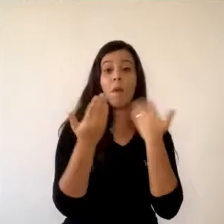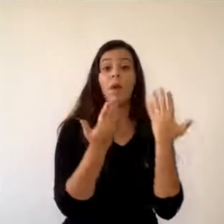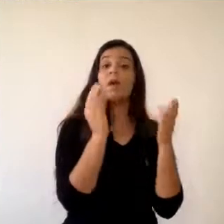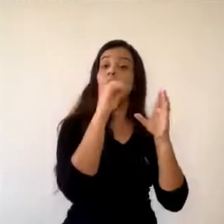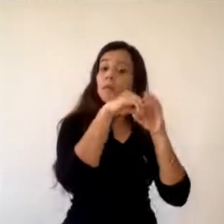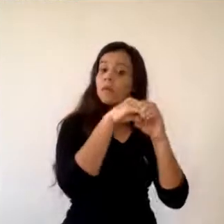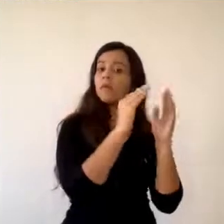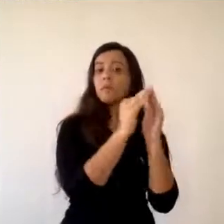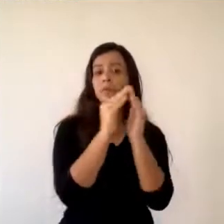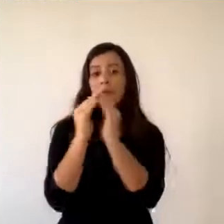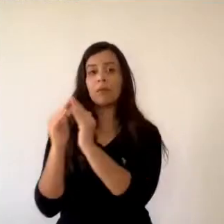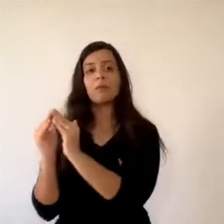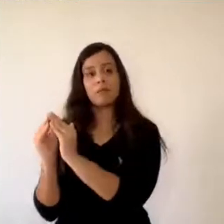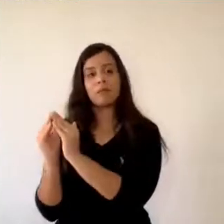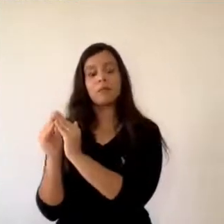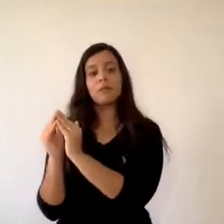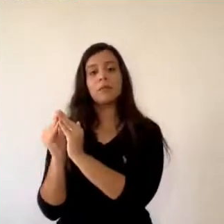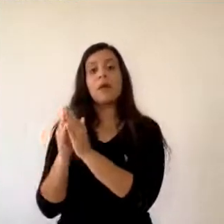victim's residence.